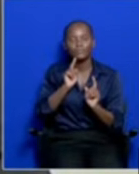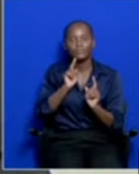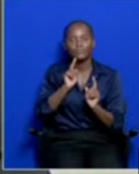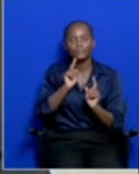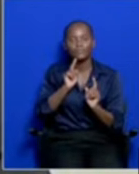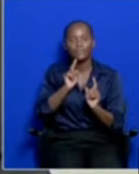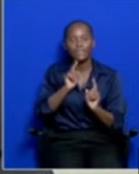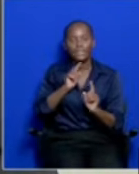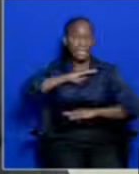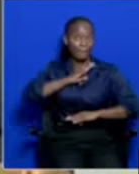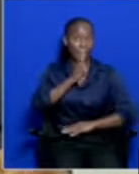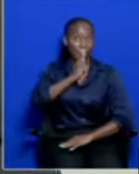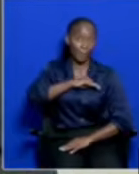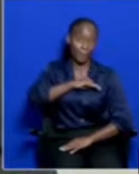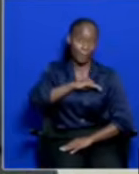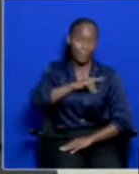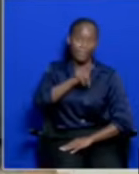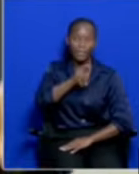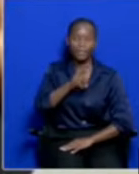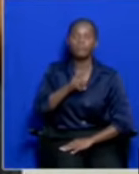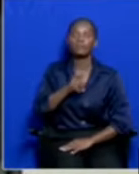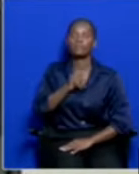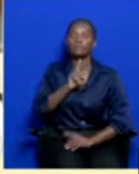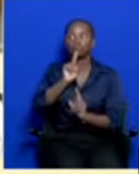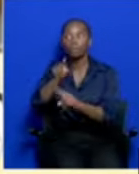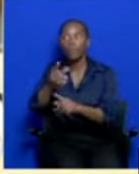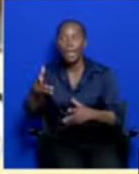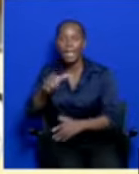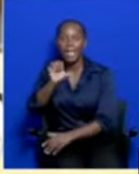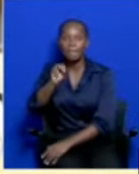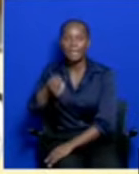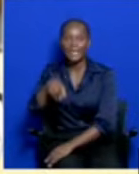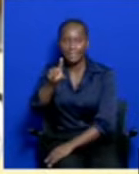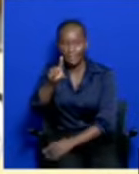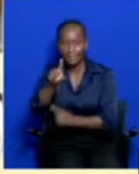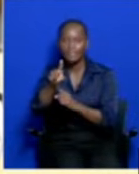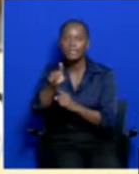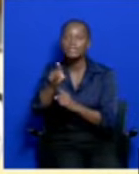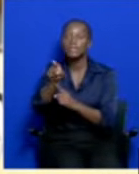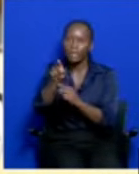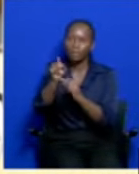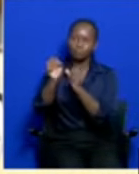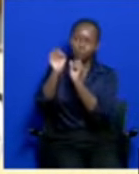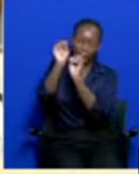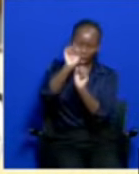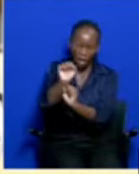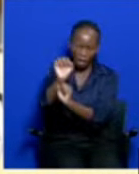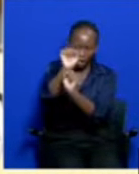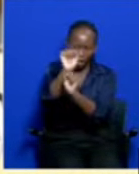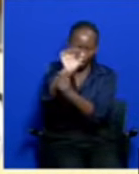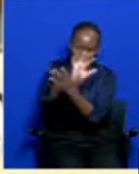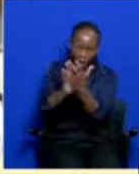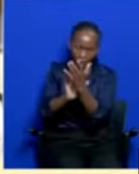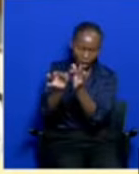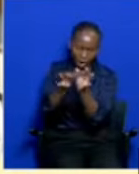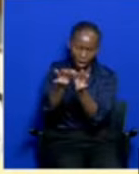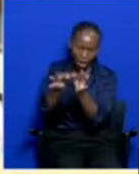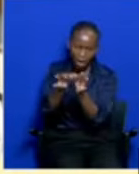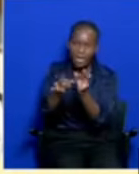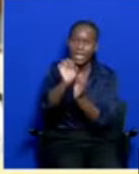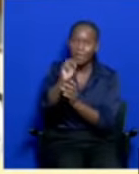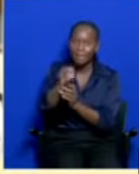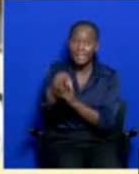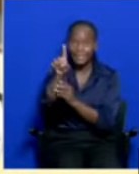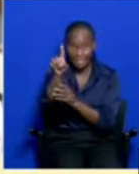his statement with their powers. They went back to the police station to clarify that this statement, this docket must